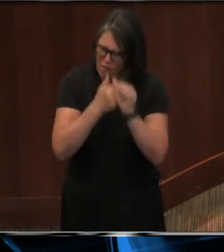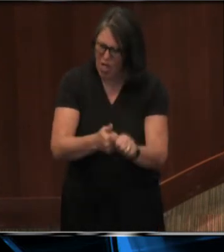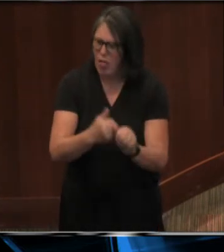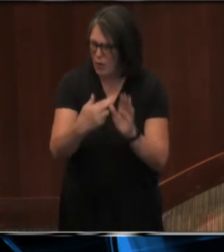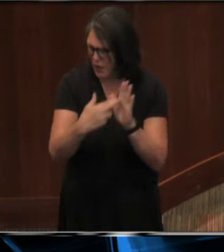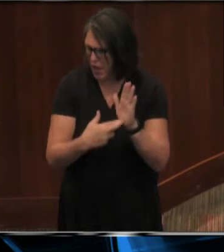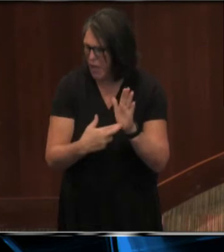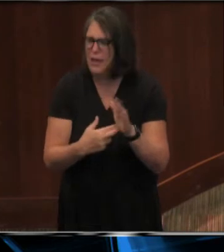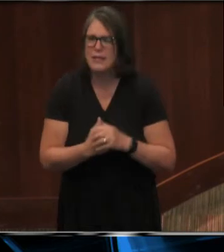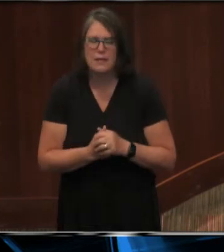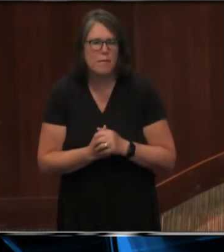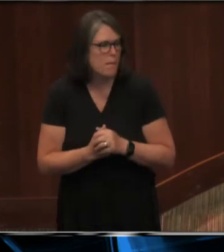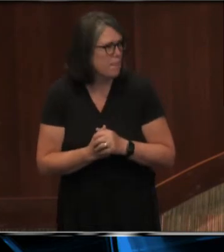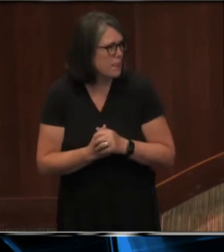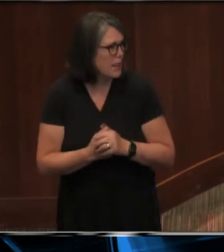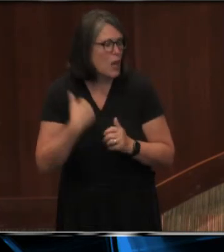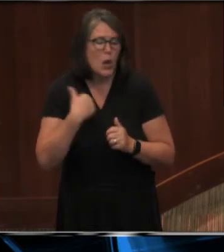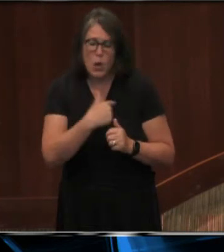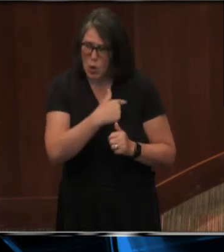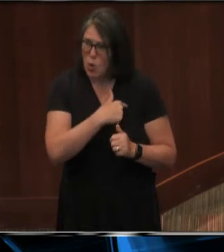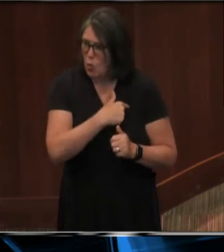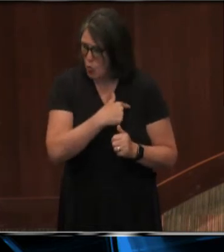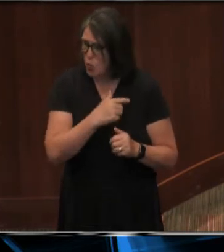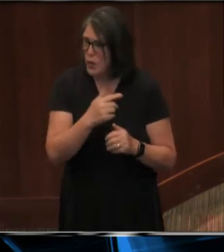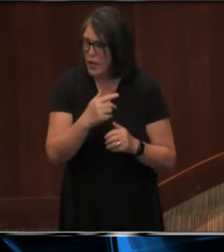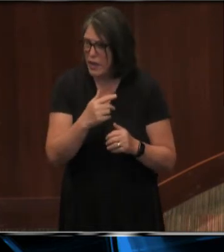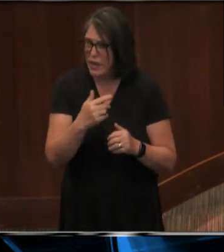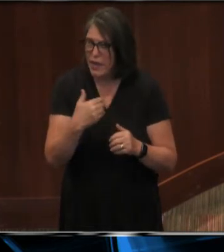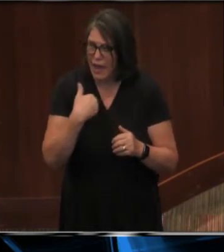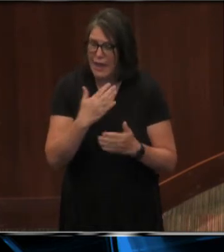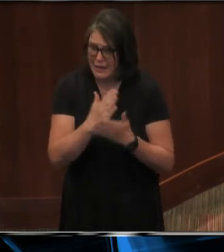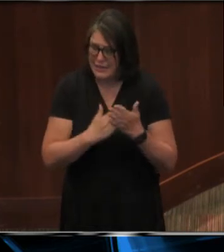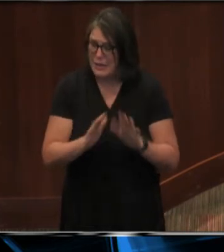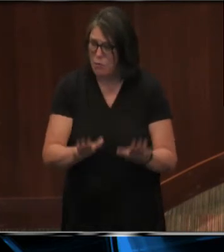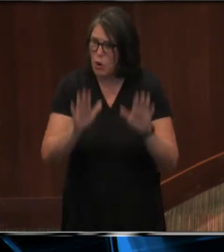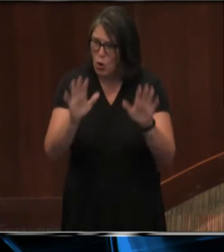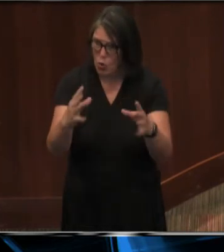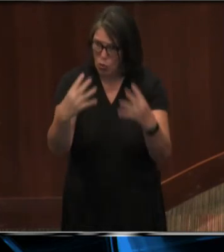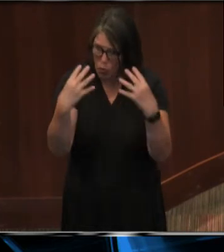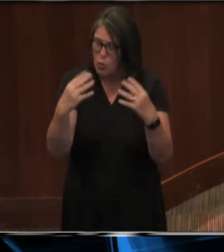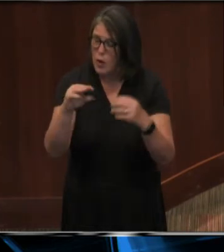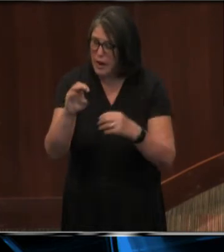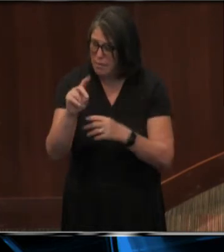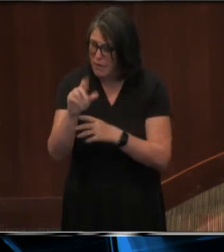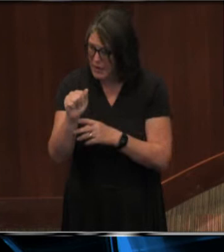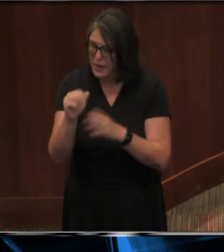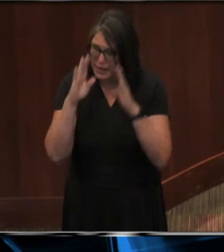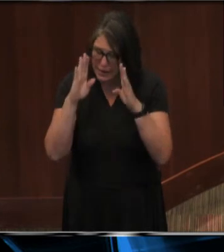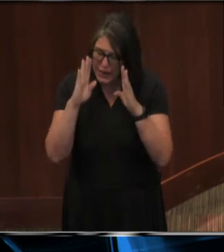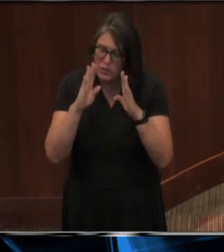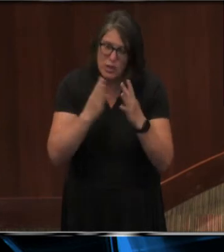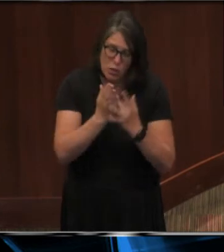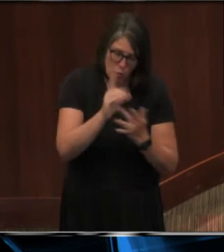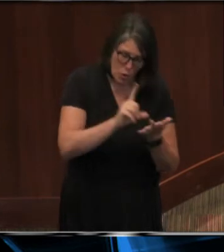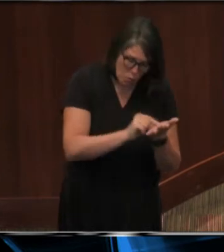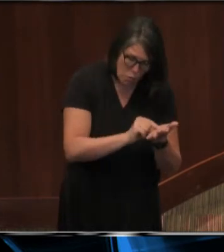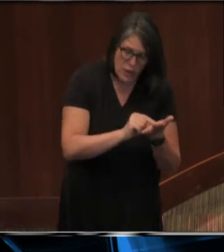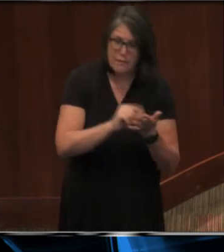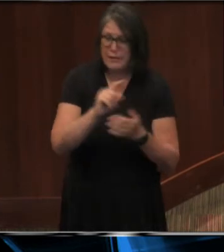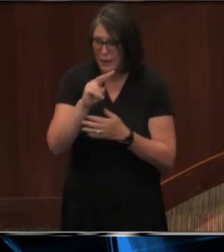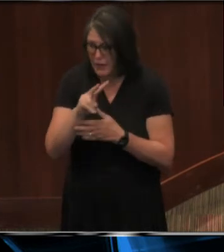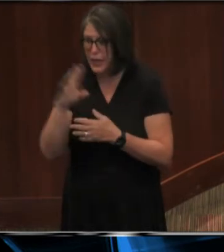guidelines, and we garnered some great media attention through print, television, and